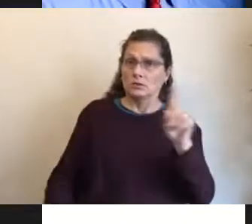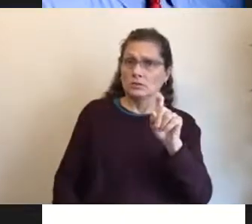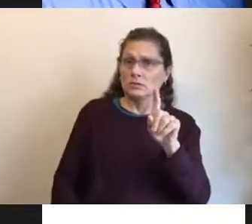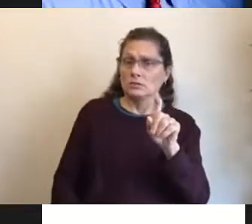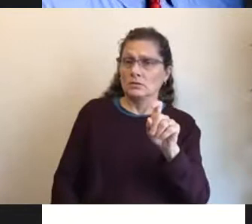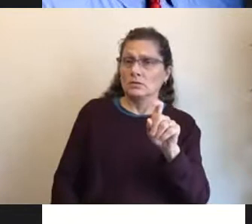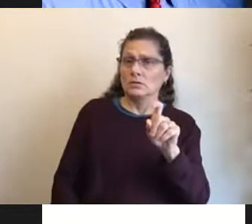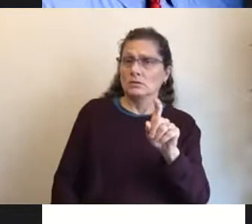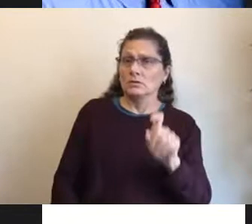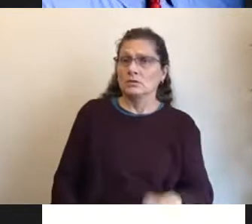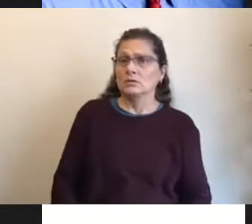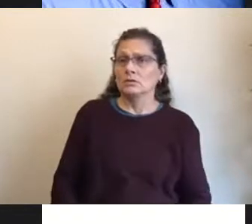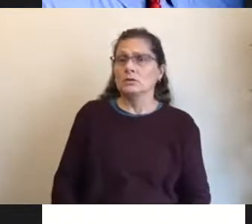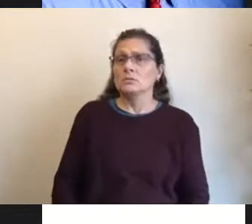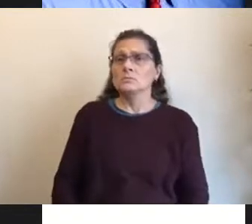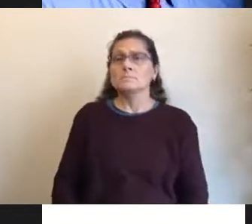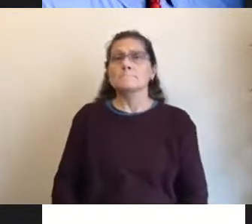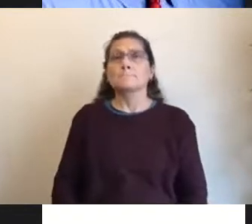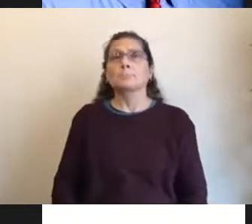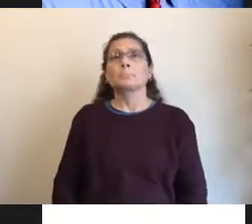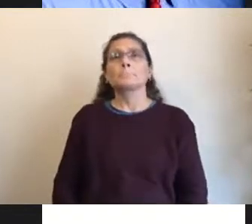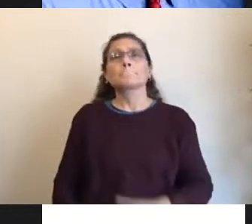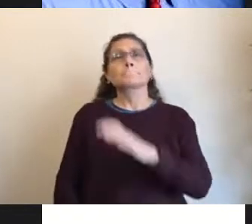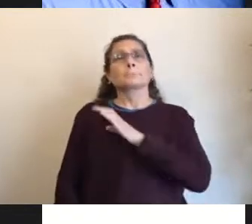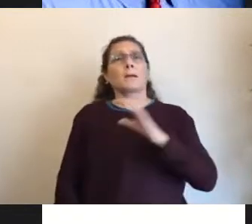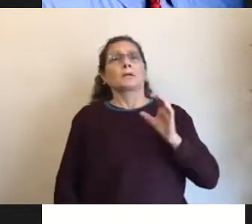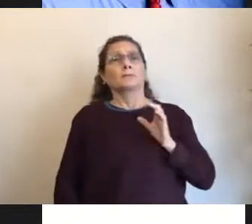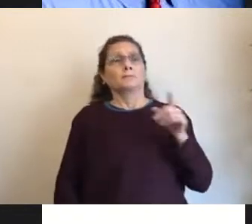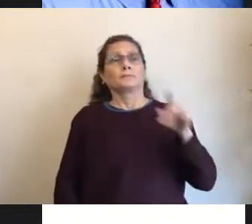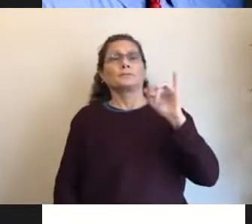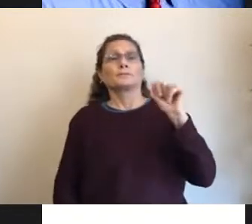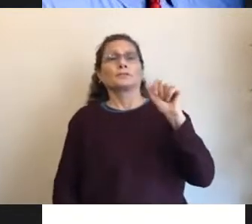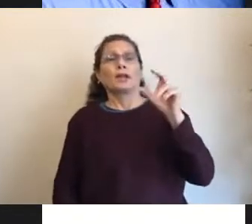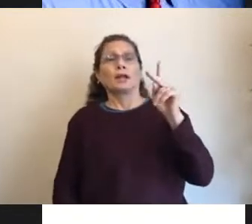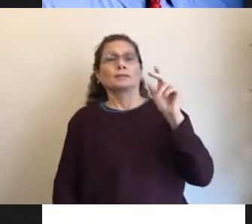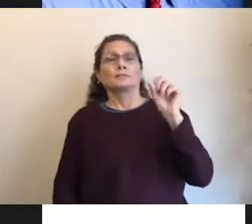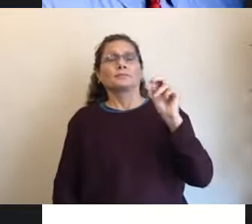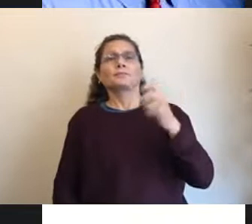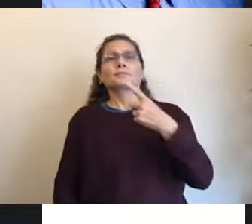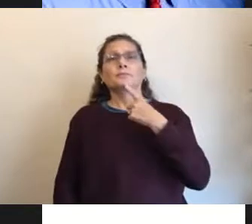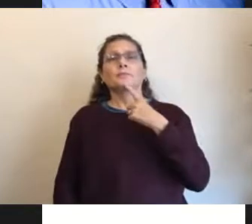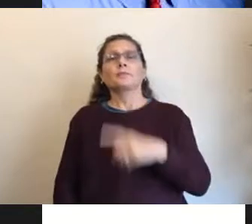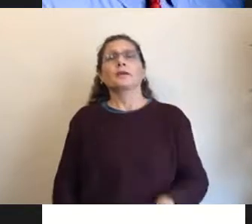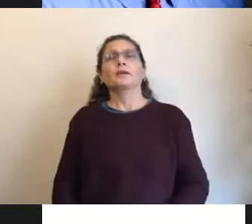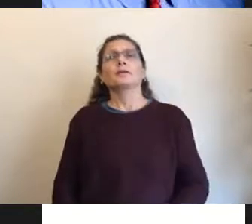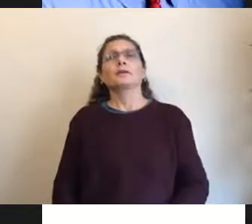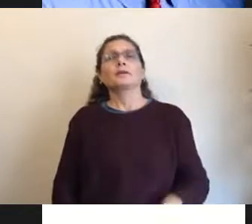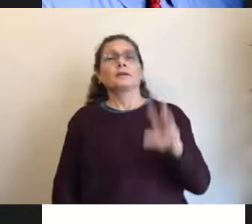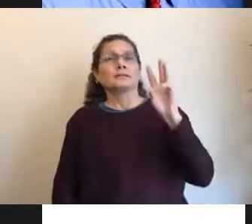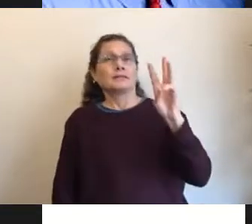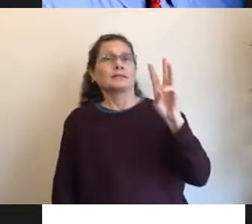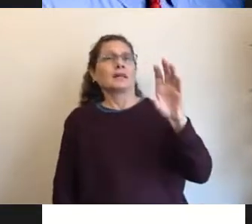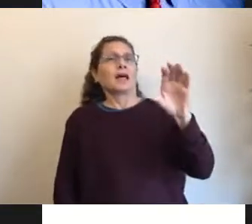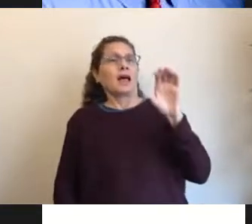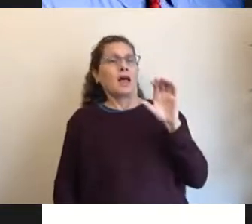So our current numbers, we have 616 plans approved. I'm not sure, we are continuing